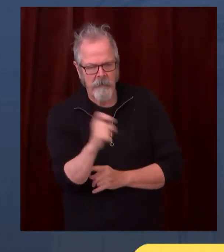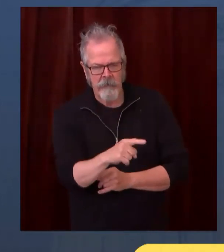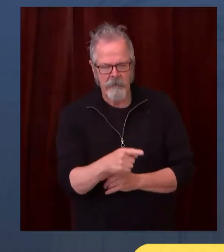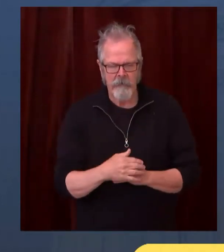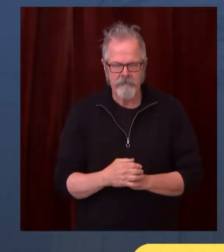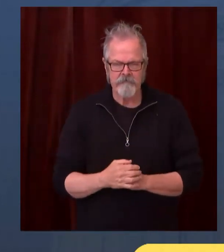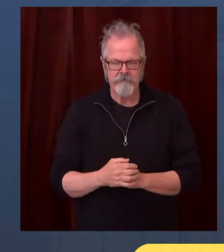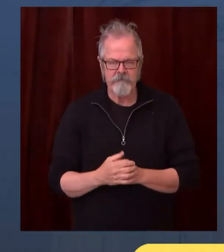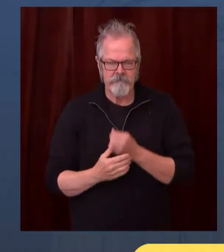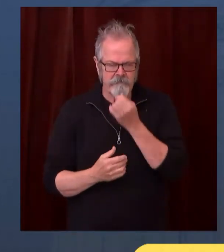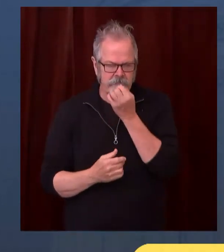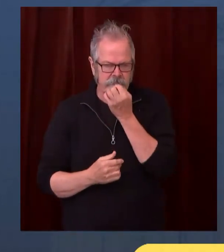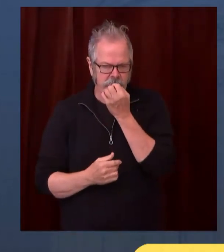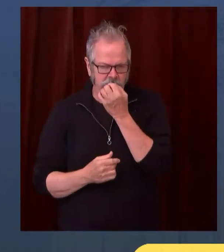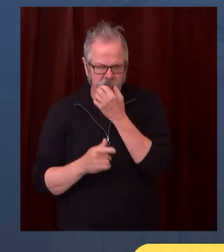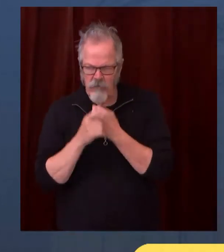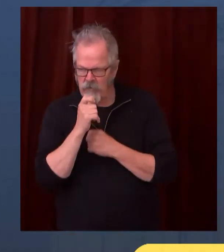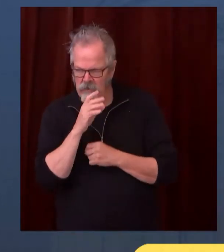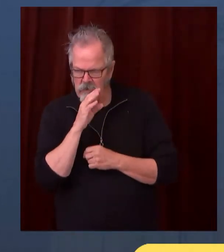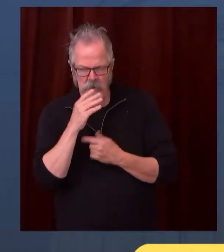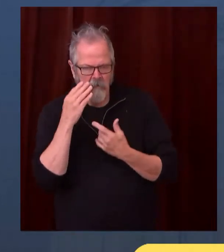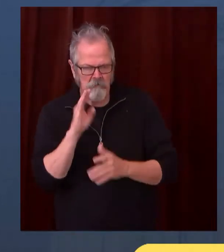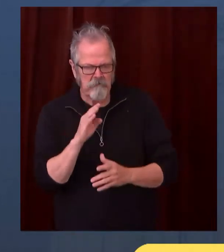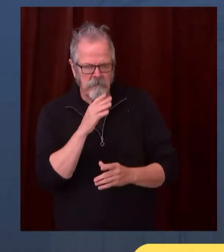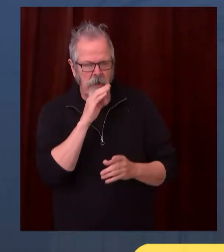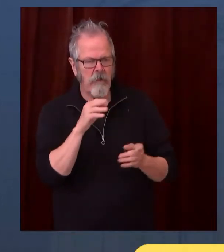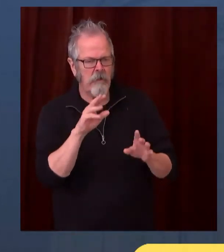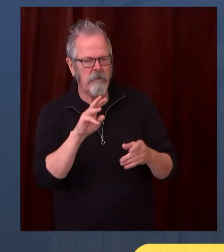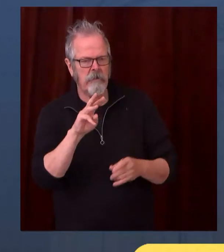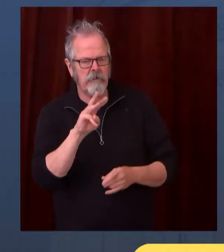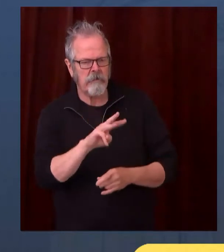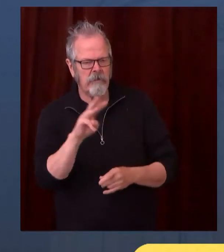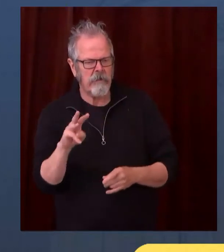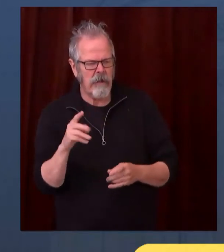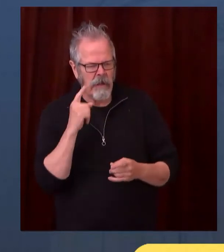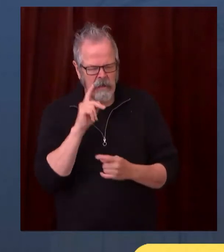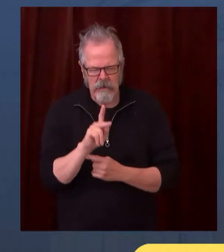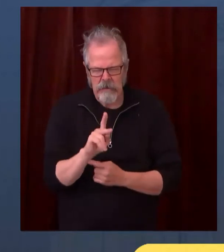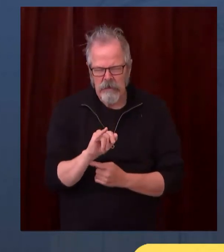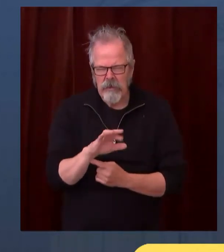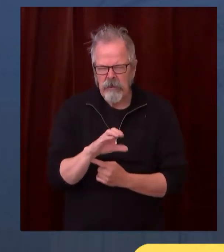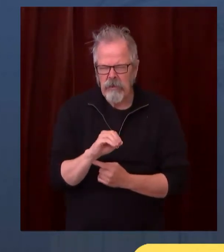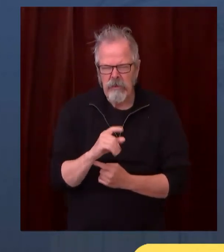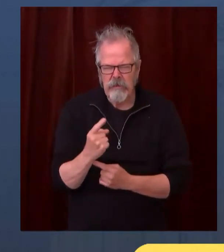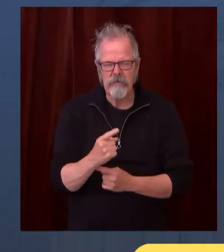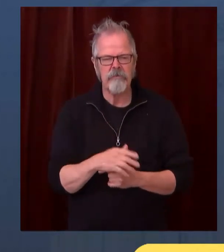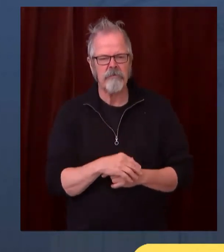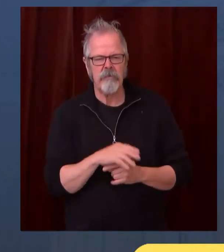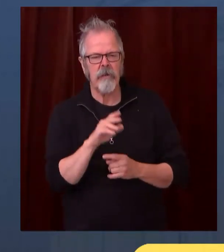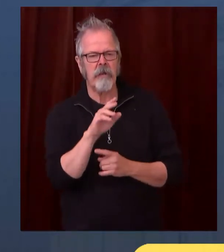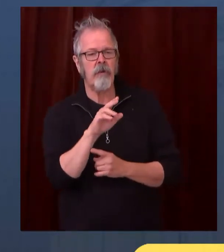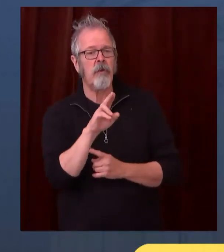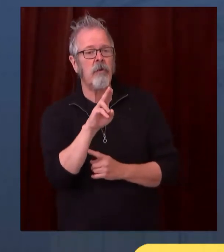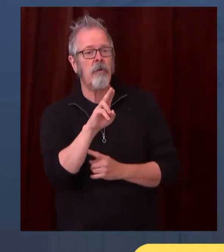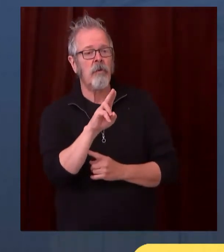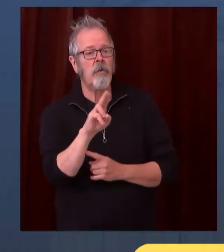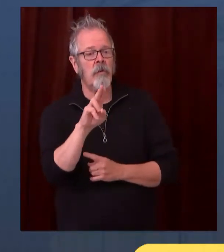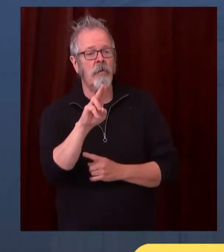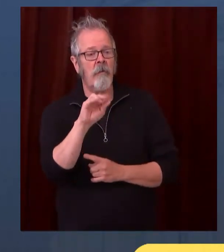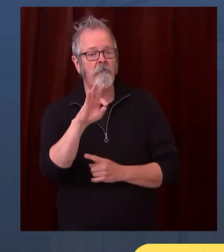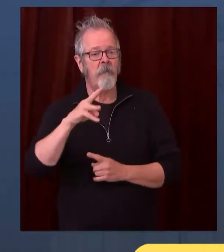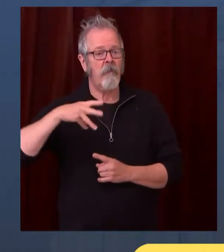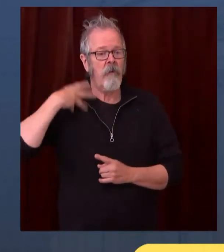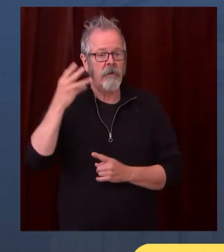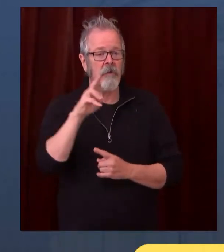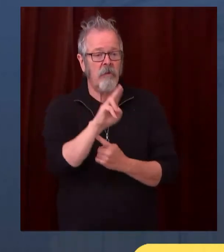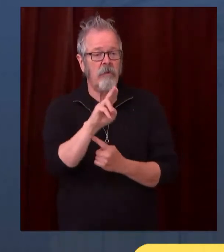the state of Washington will have to reimpose closures like non-essential business closures, stay-at-home orders